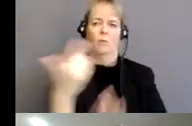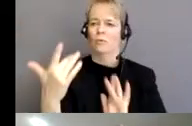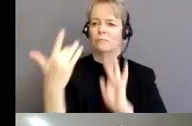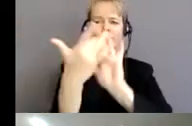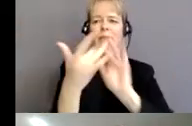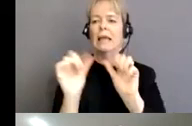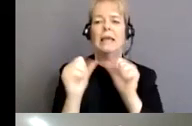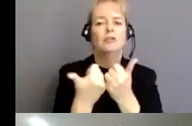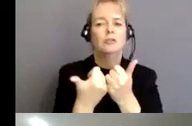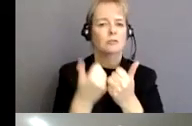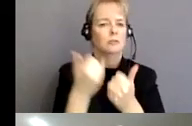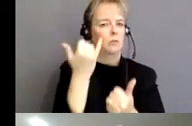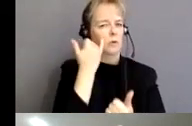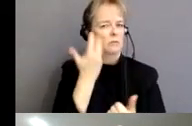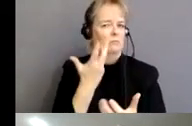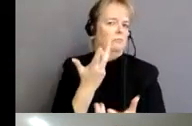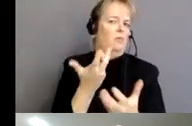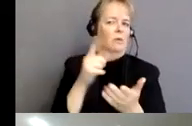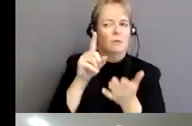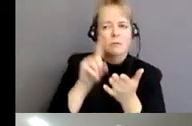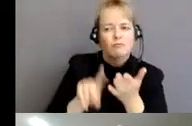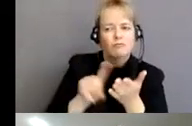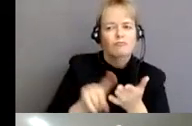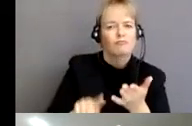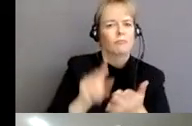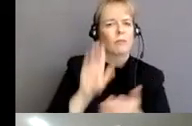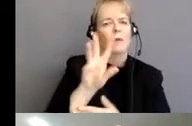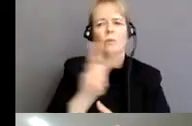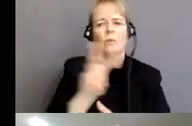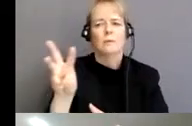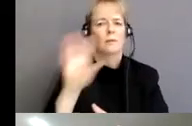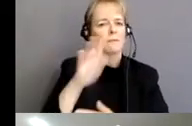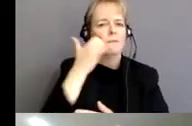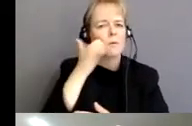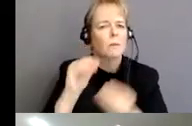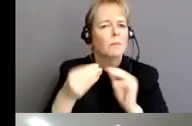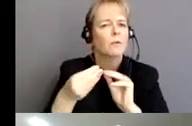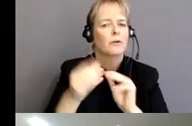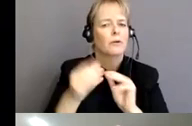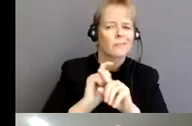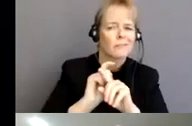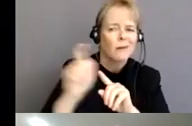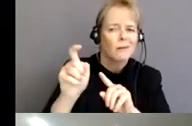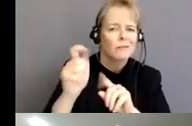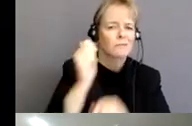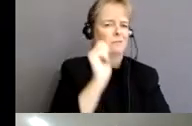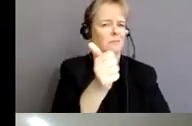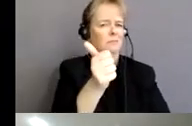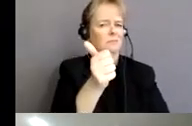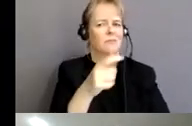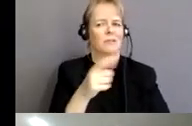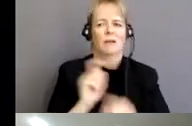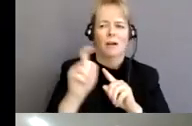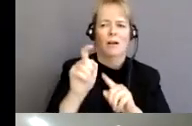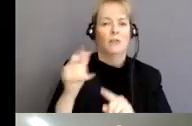that you need to communicate with. Look up their website, look up their phone number, reach out to them directly, and that way you can be sure that